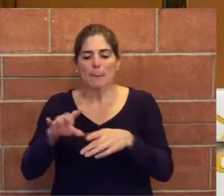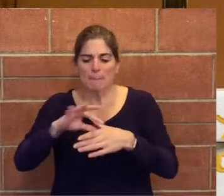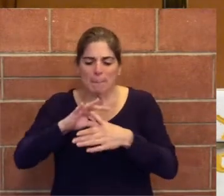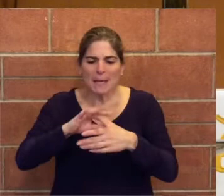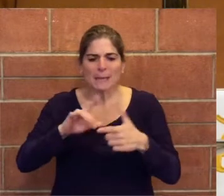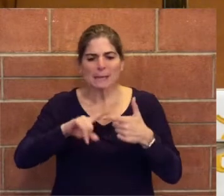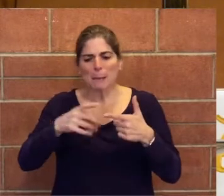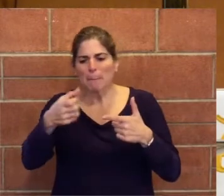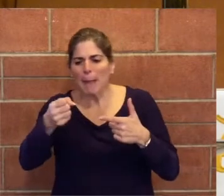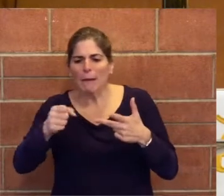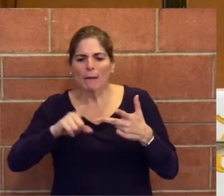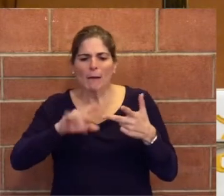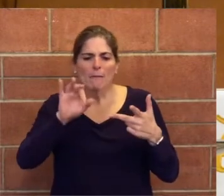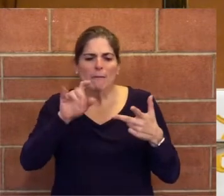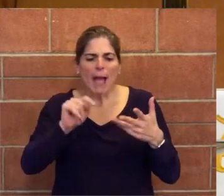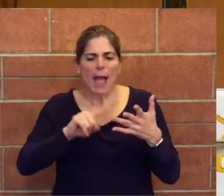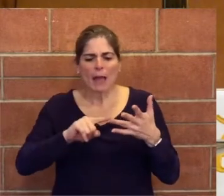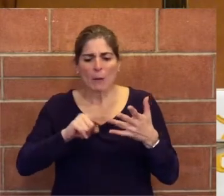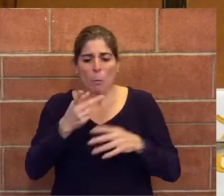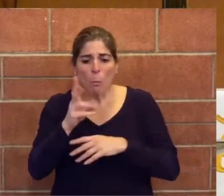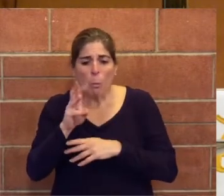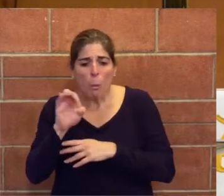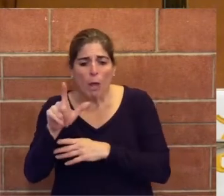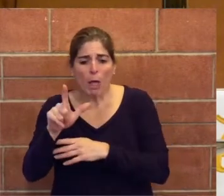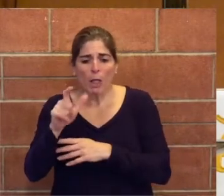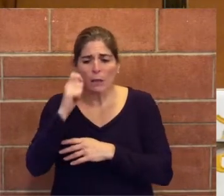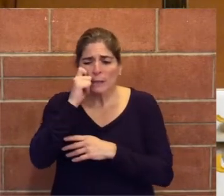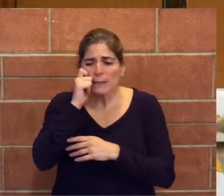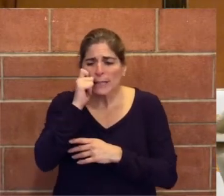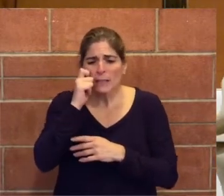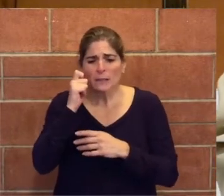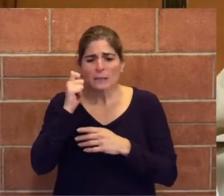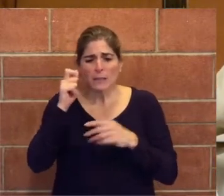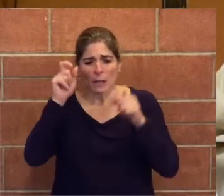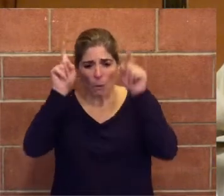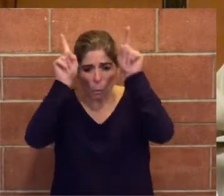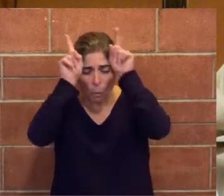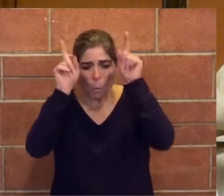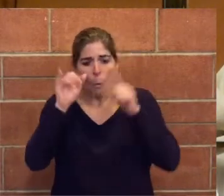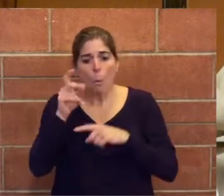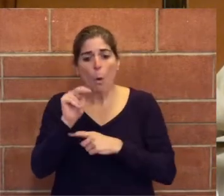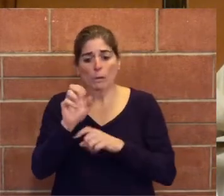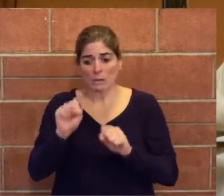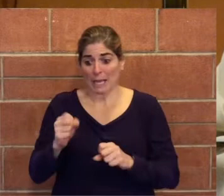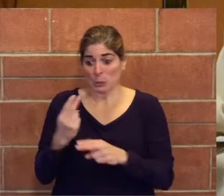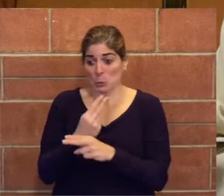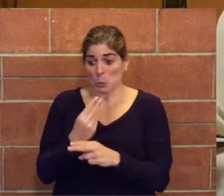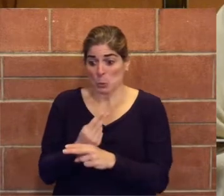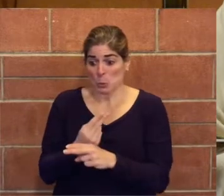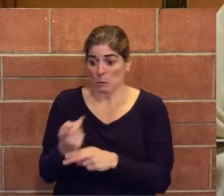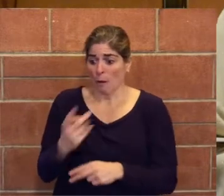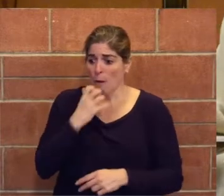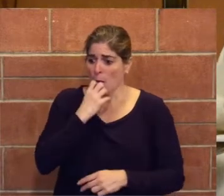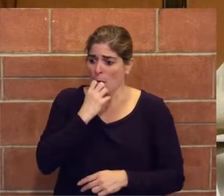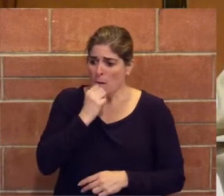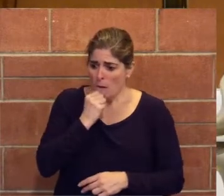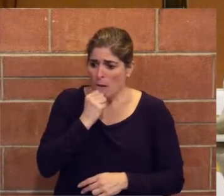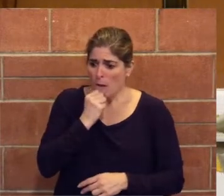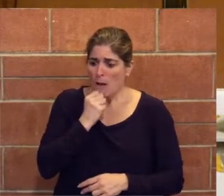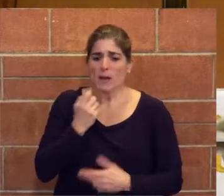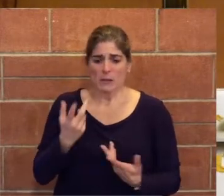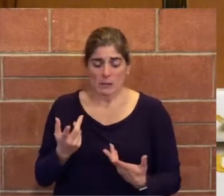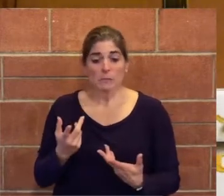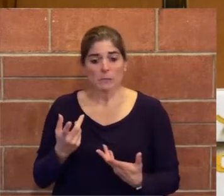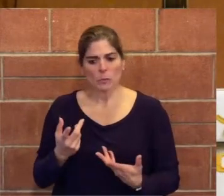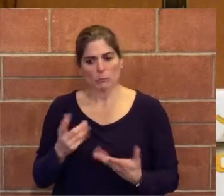meat, milk, fat, wool, skins, and horns. The economic value of